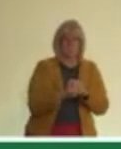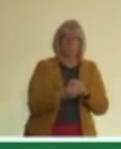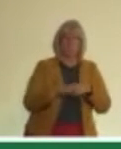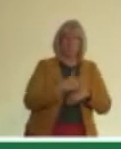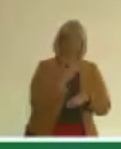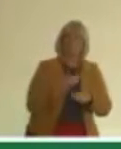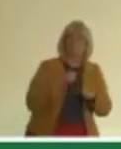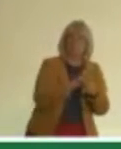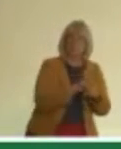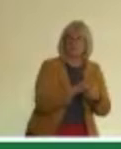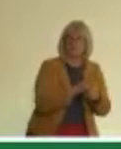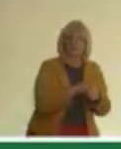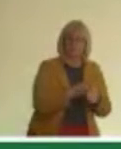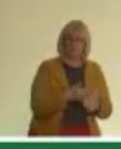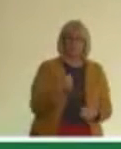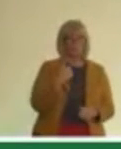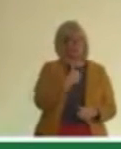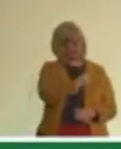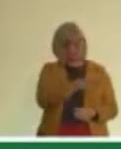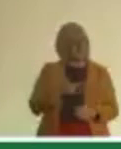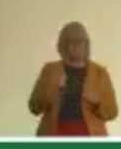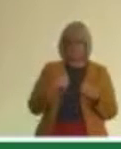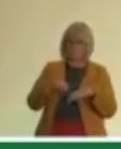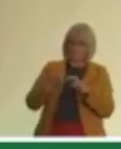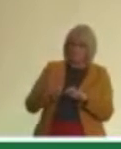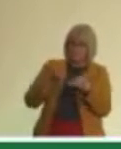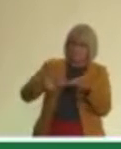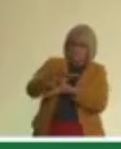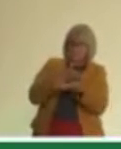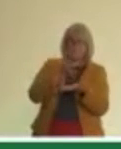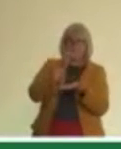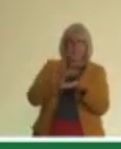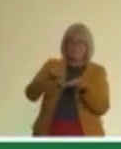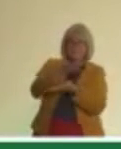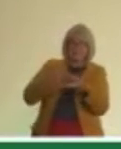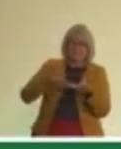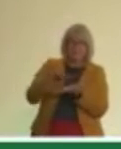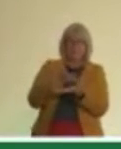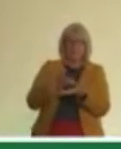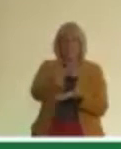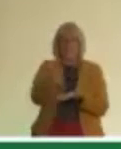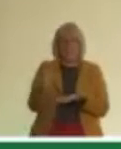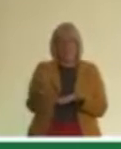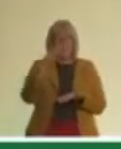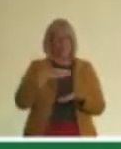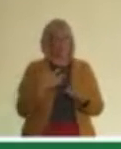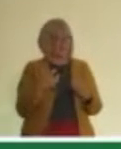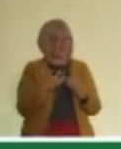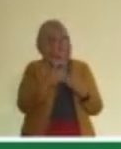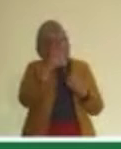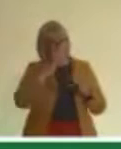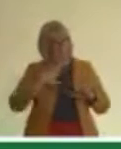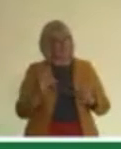me, how could they encourage their friends and family to also vote Green? Things are changing.